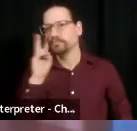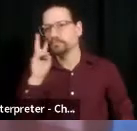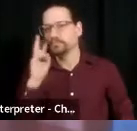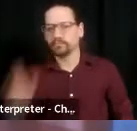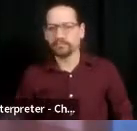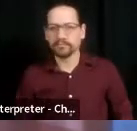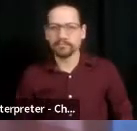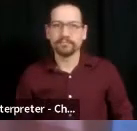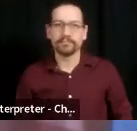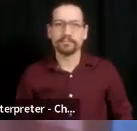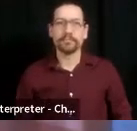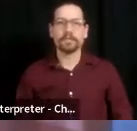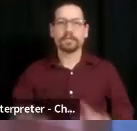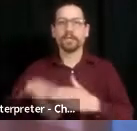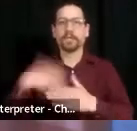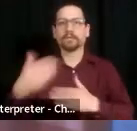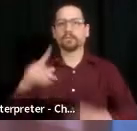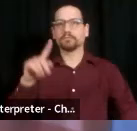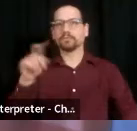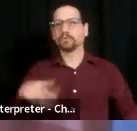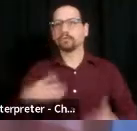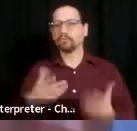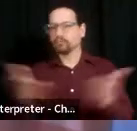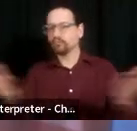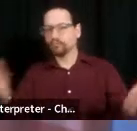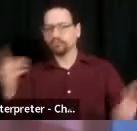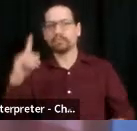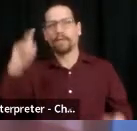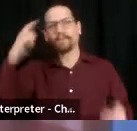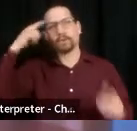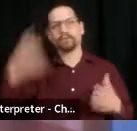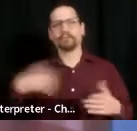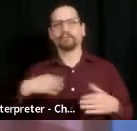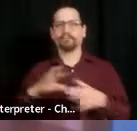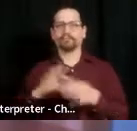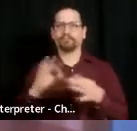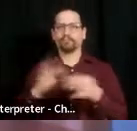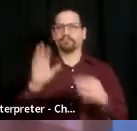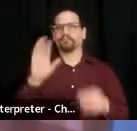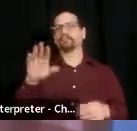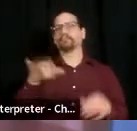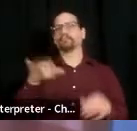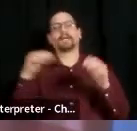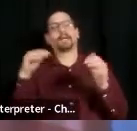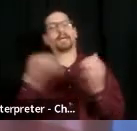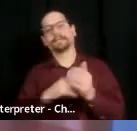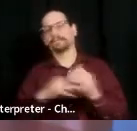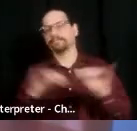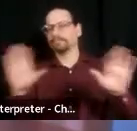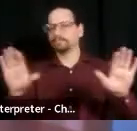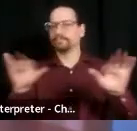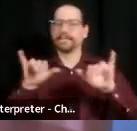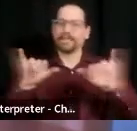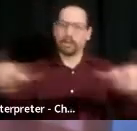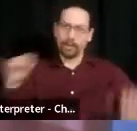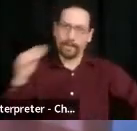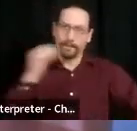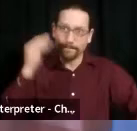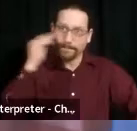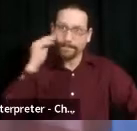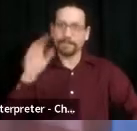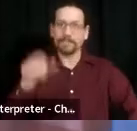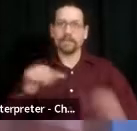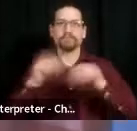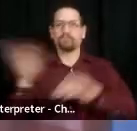good, yes. And I just, again, let everybody stay at home. Let's finish this as strong as we've started it. A non-event to me